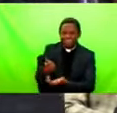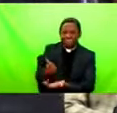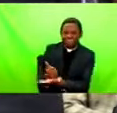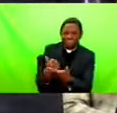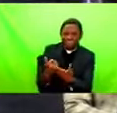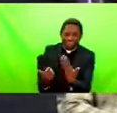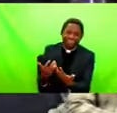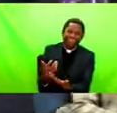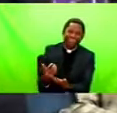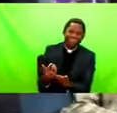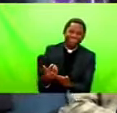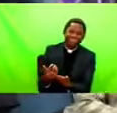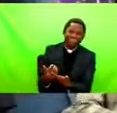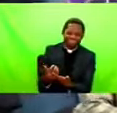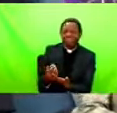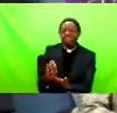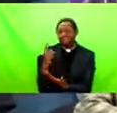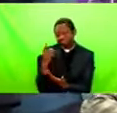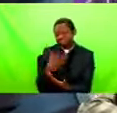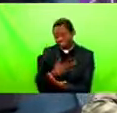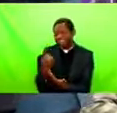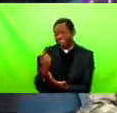Oh, wait there. Okay, then